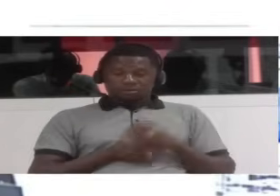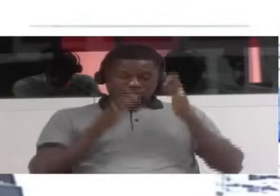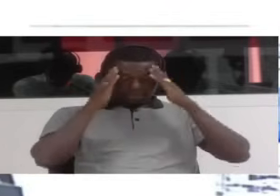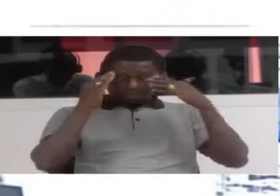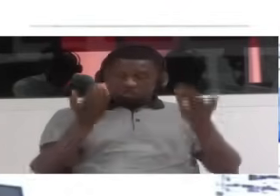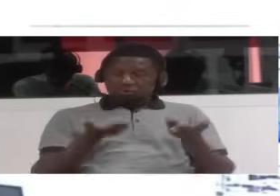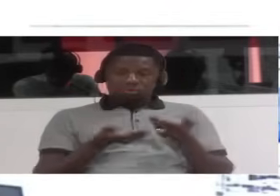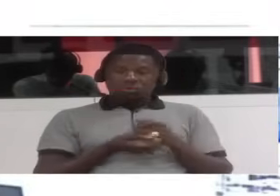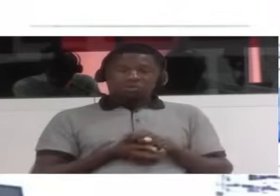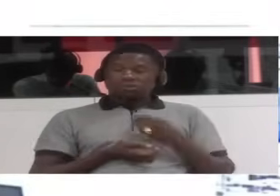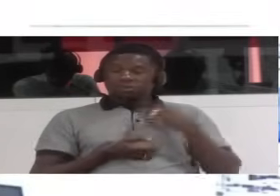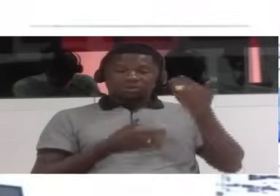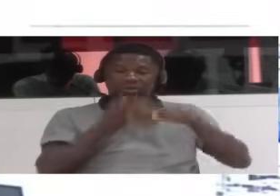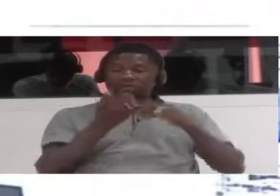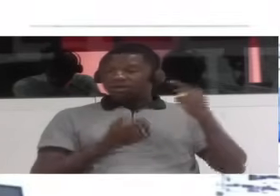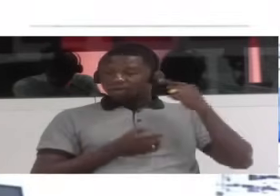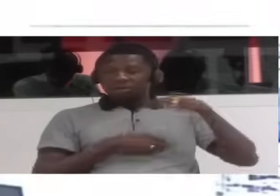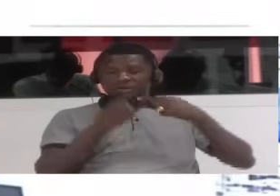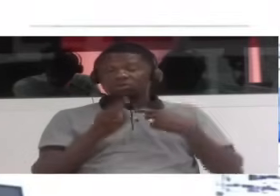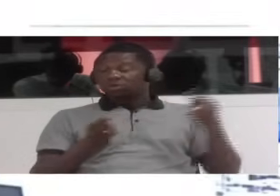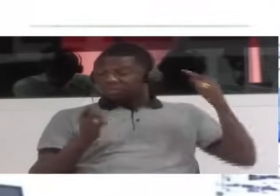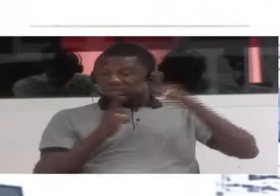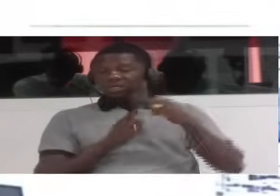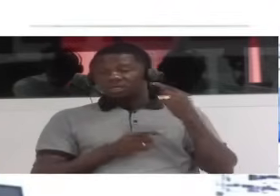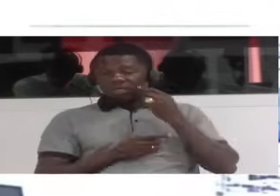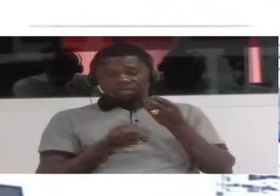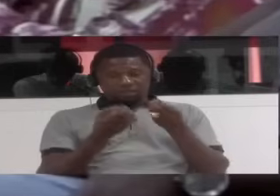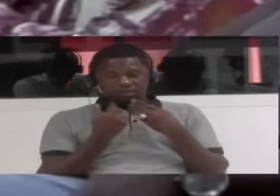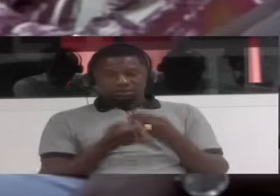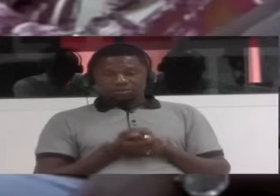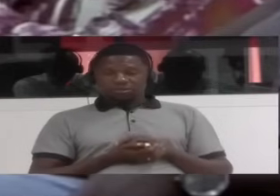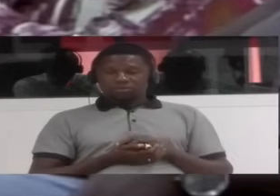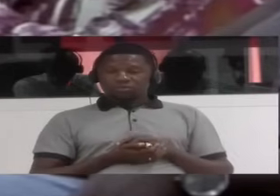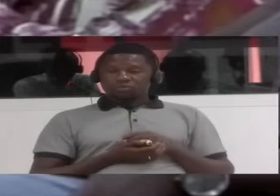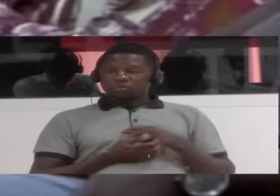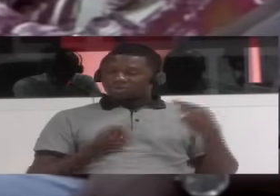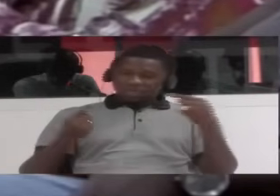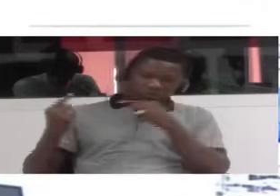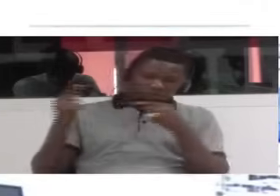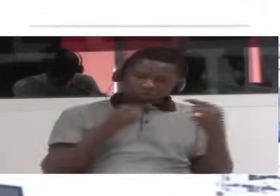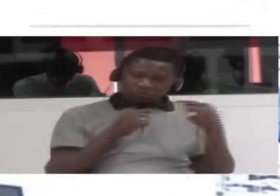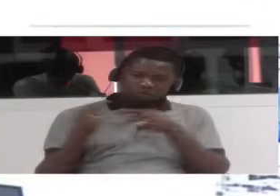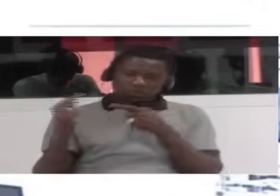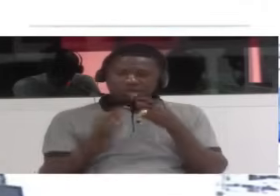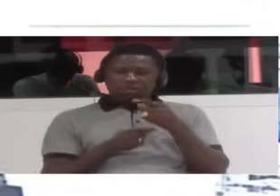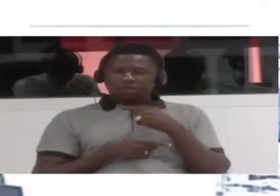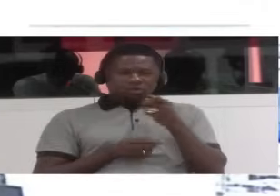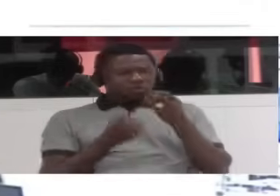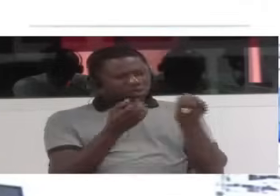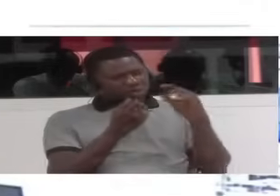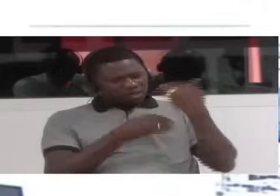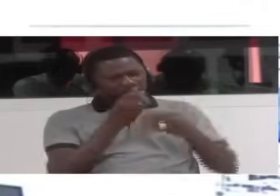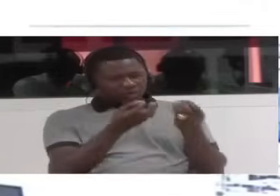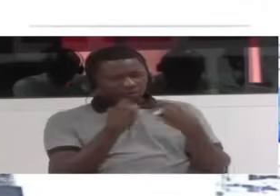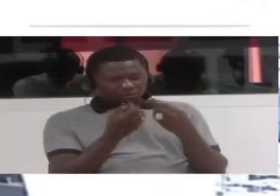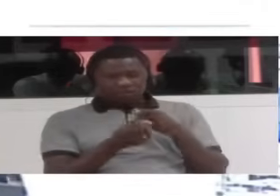it until at that day he told me. So, you know, I pushed and pulled with him. I said, you didn't inform me that